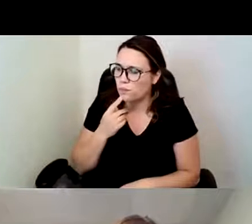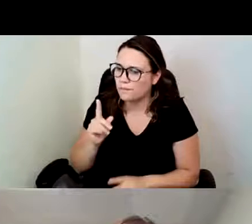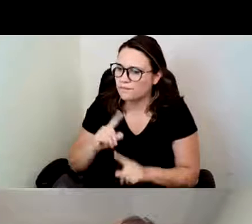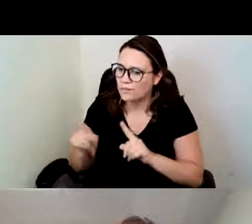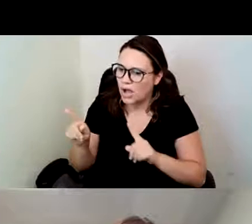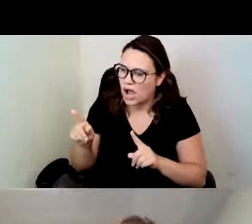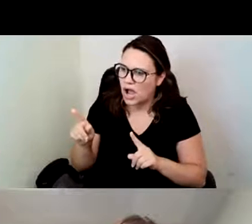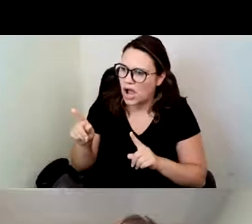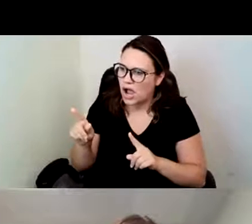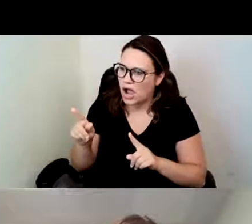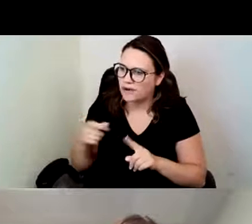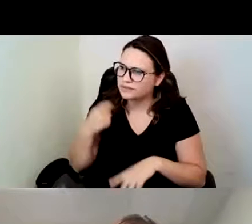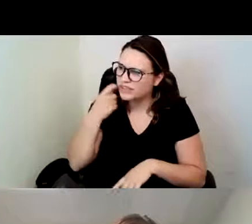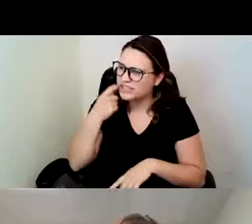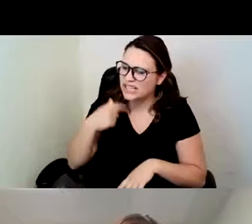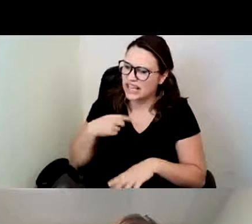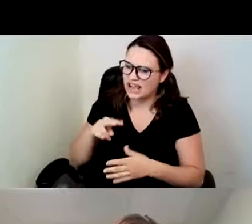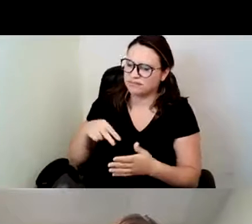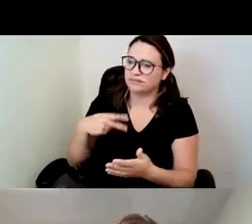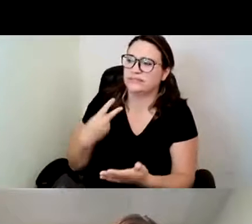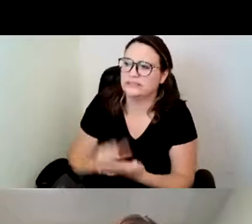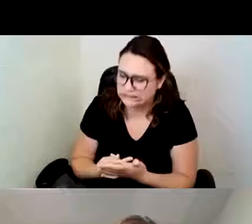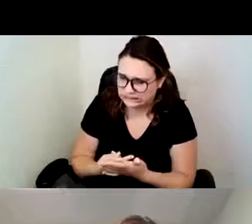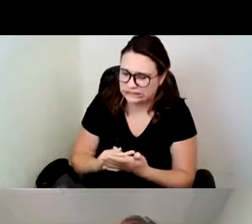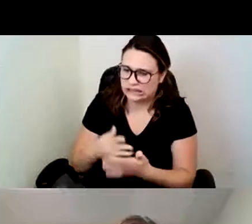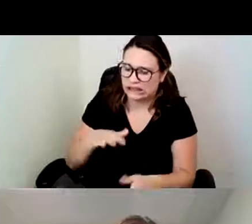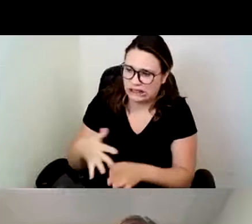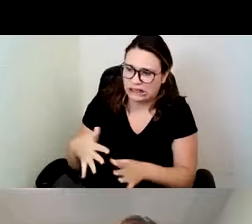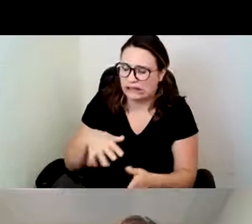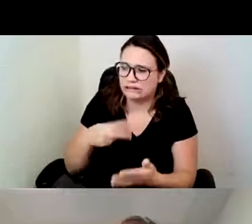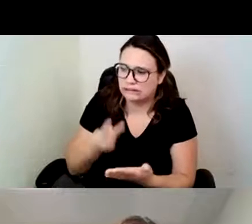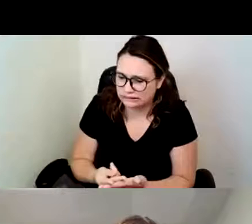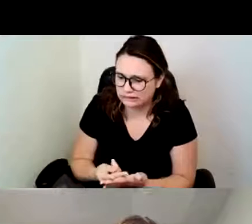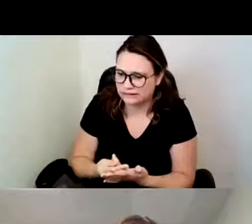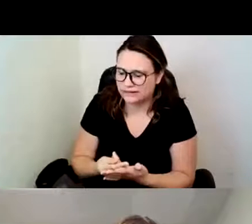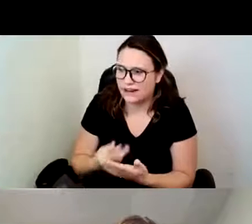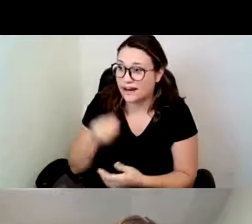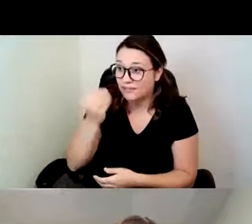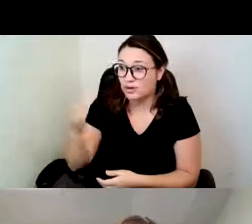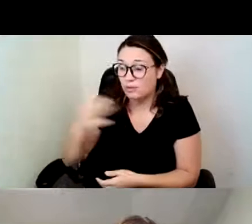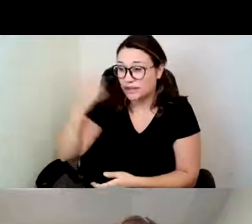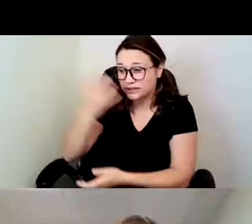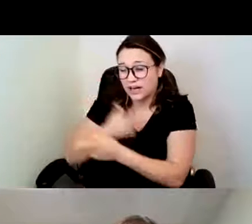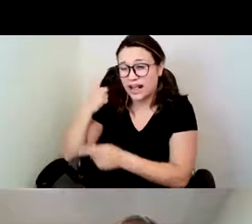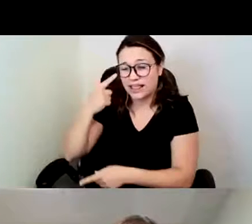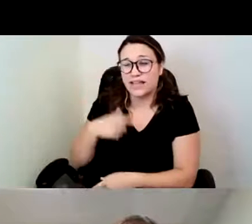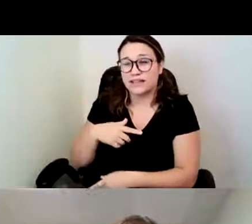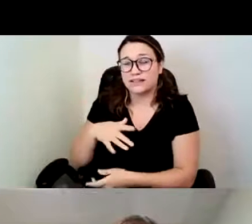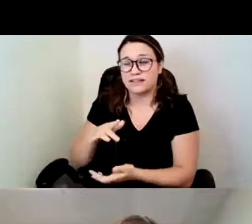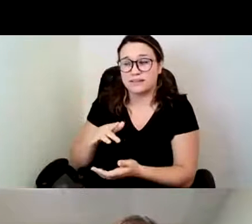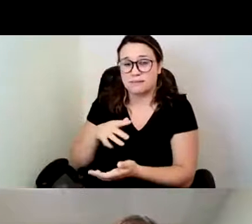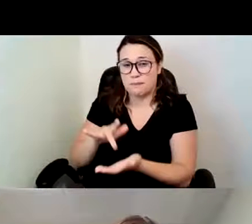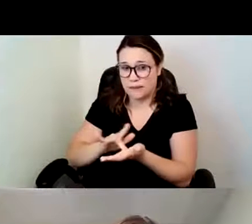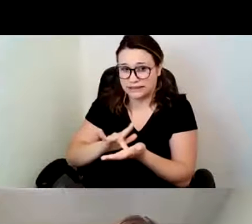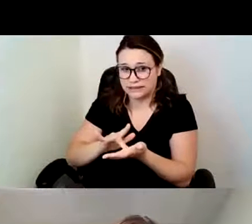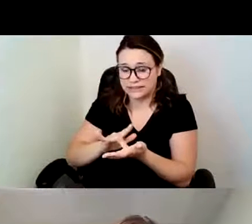my balance and sometimes falling. I've told my son that I'm sure it's my blood pressure, but he just